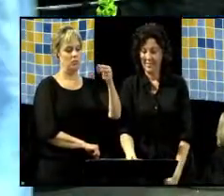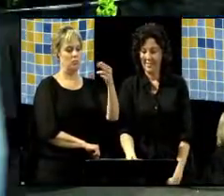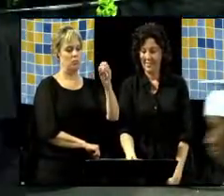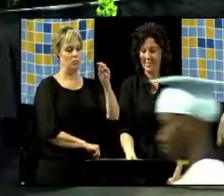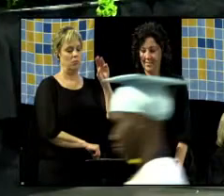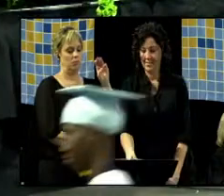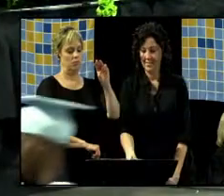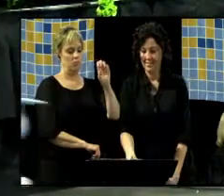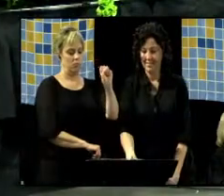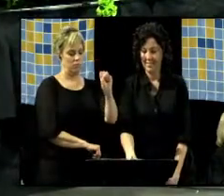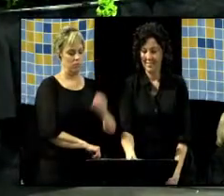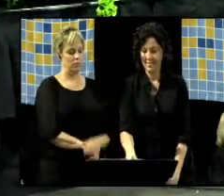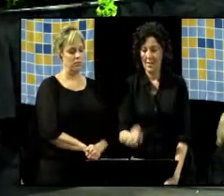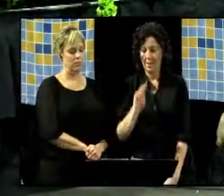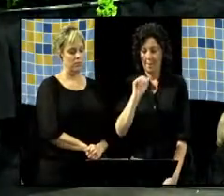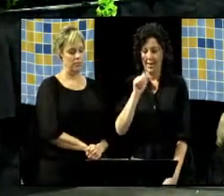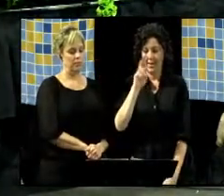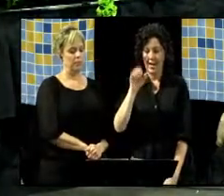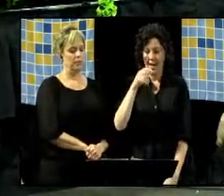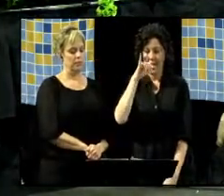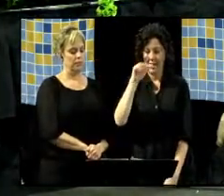Micaiah Alexandria Thompson,